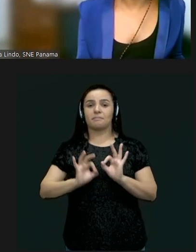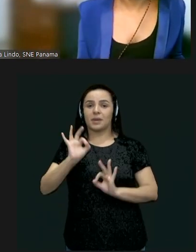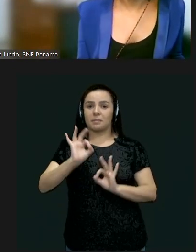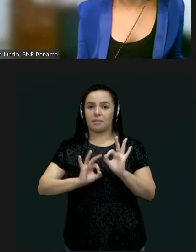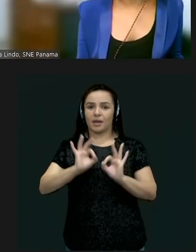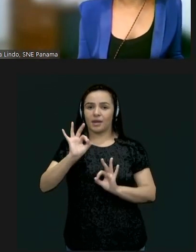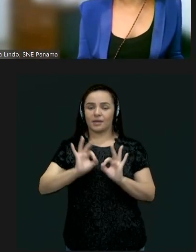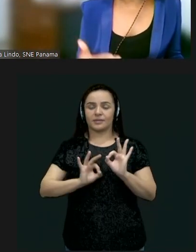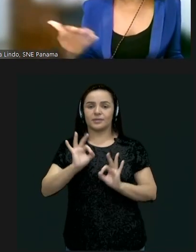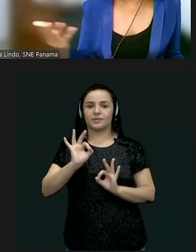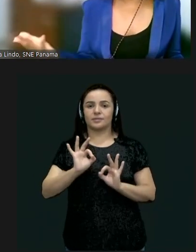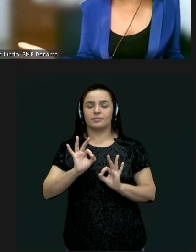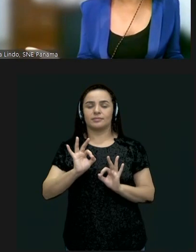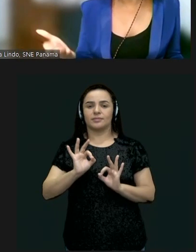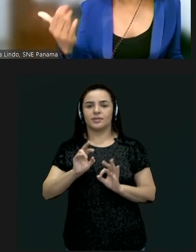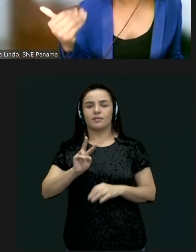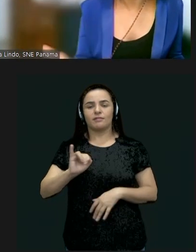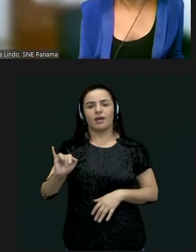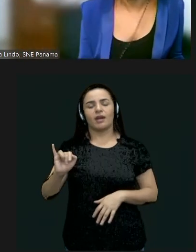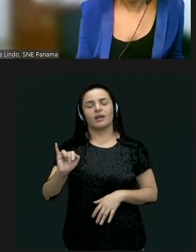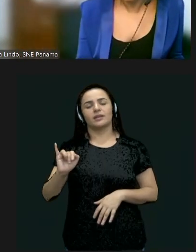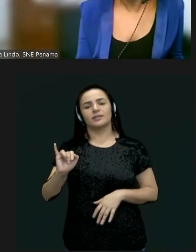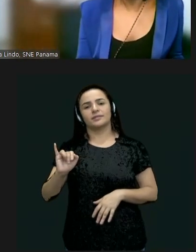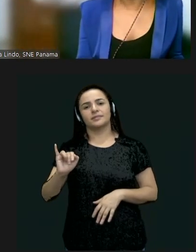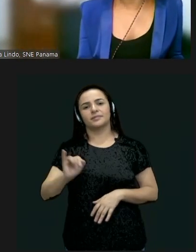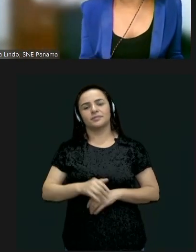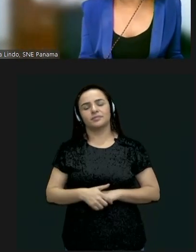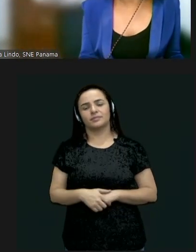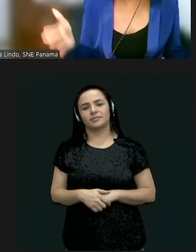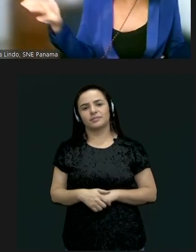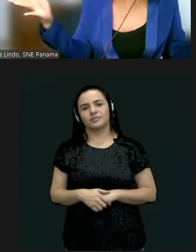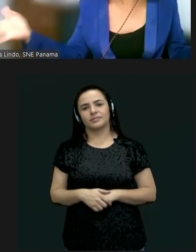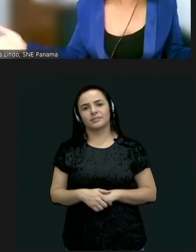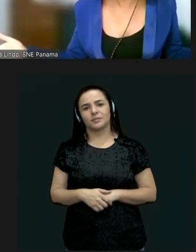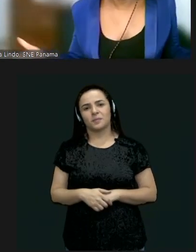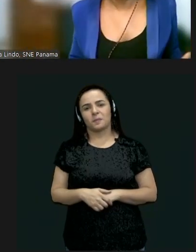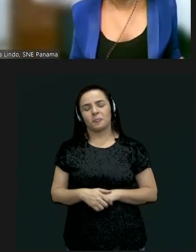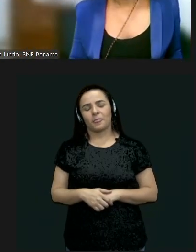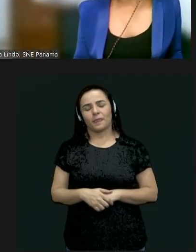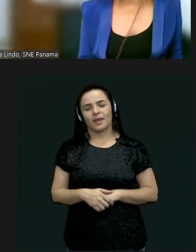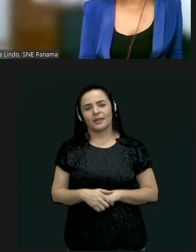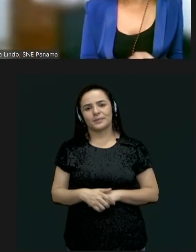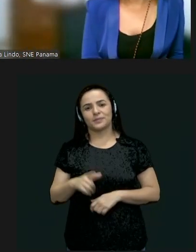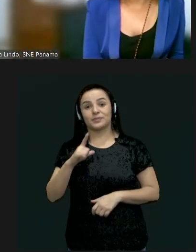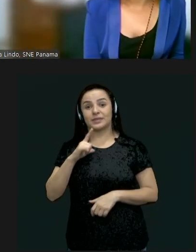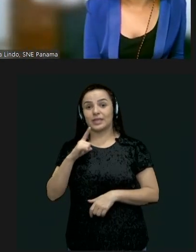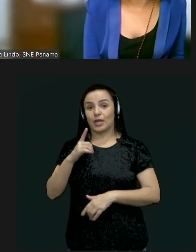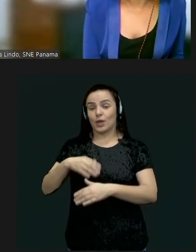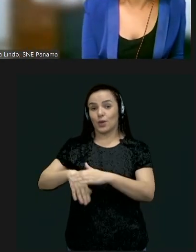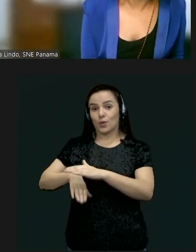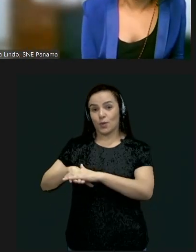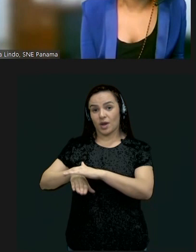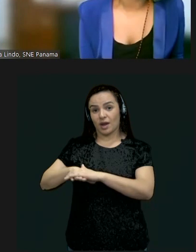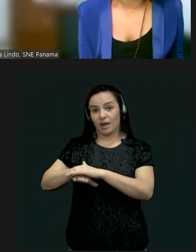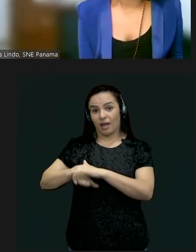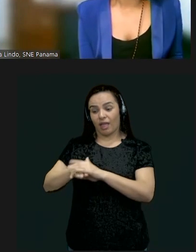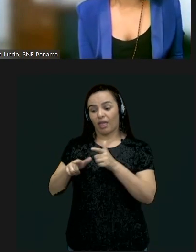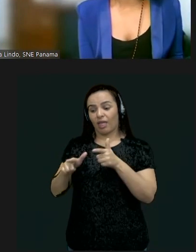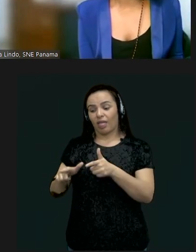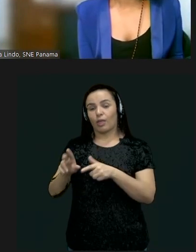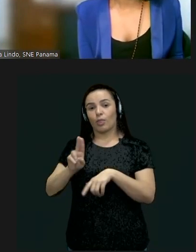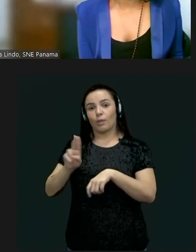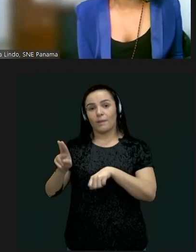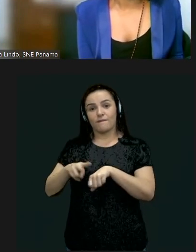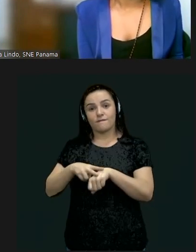roadmap is to have a bunkering space, a green hydrogen bunkering opportunity here that we call green bunkering, in